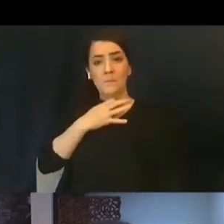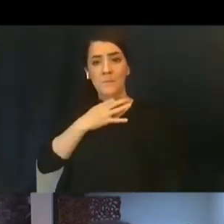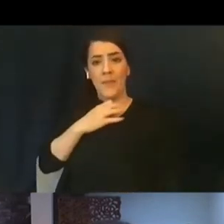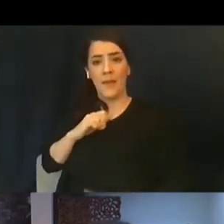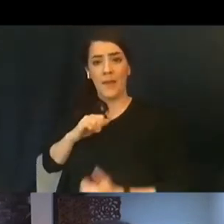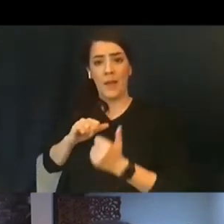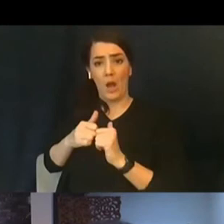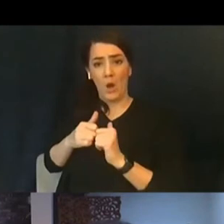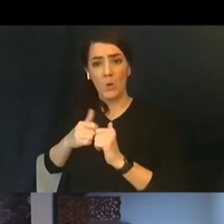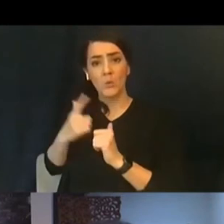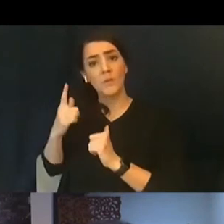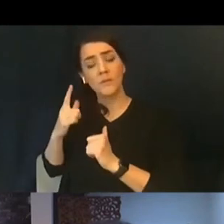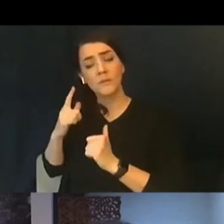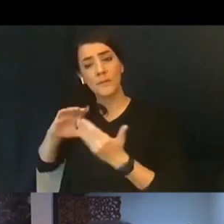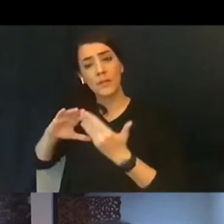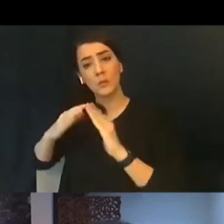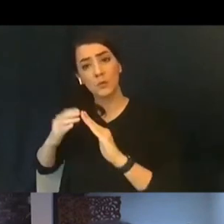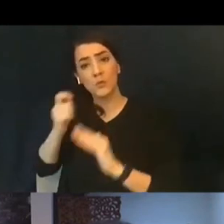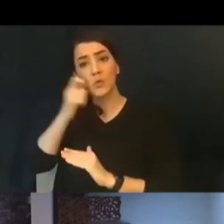Armenians?